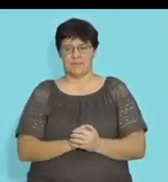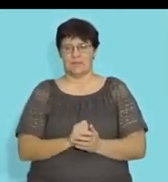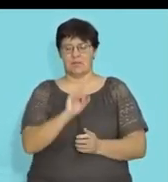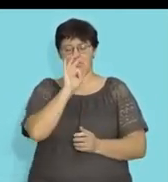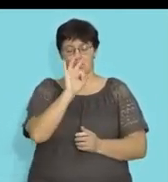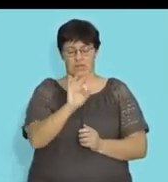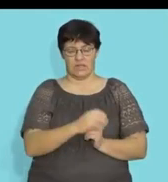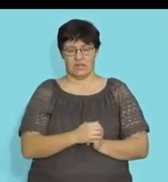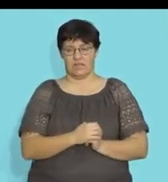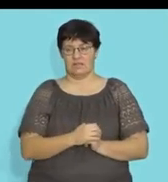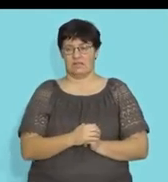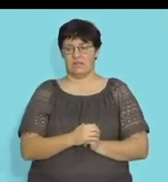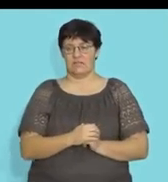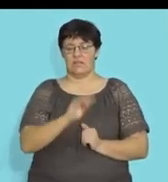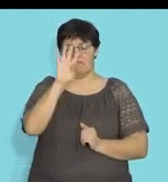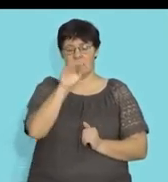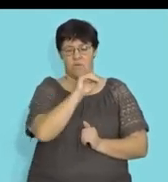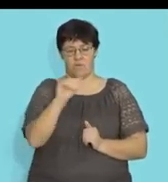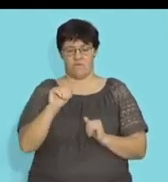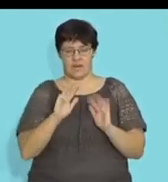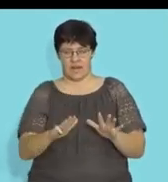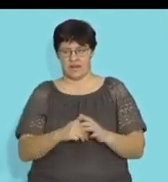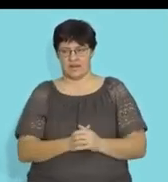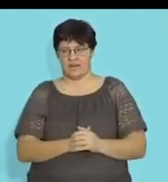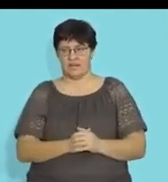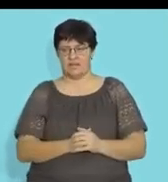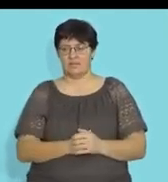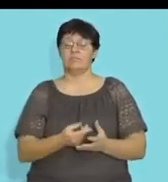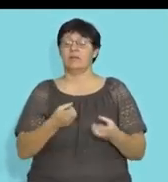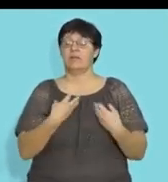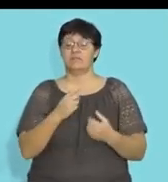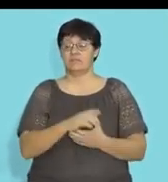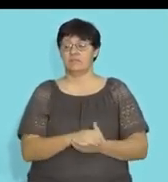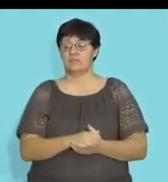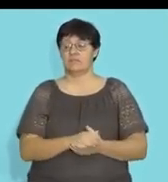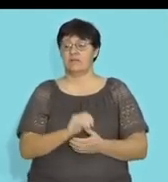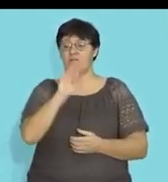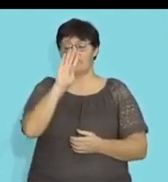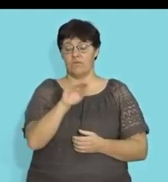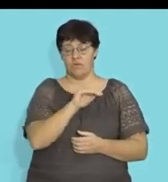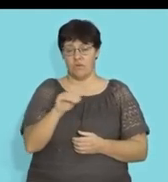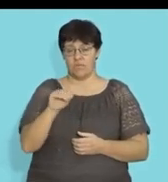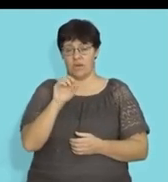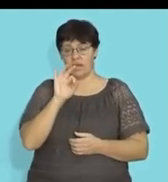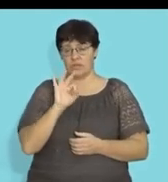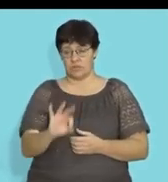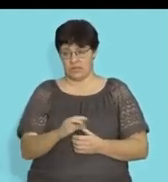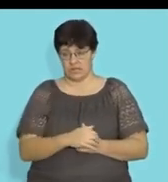is the same thing as 3 times 4 over 9, which gives me